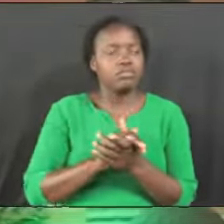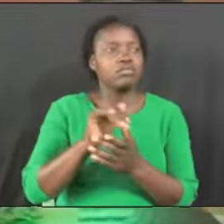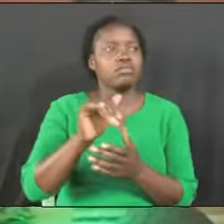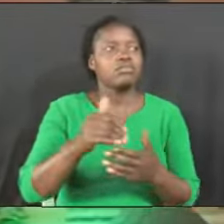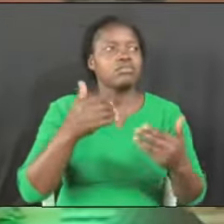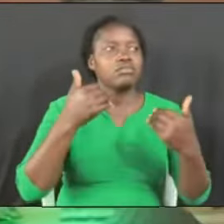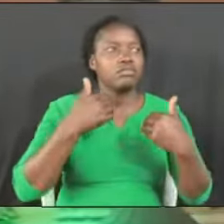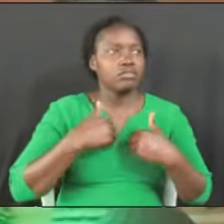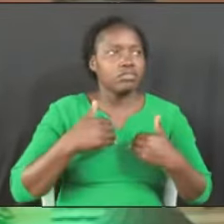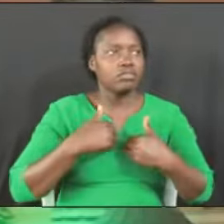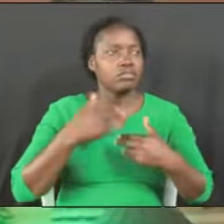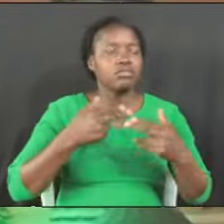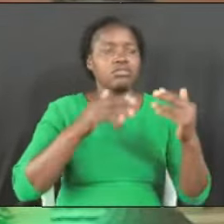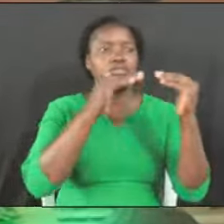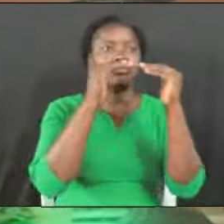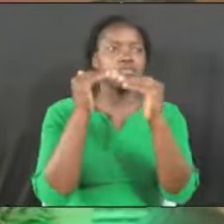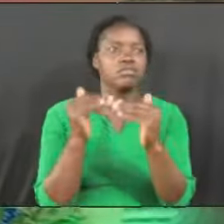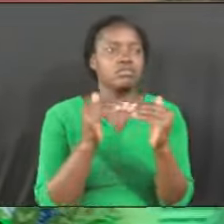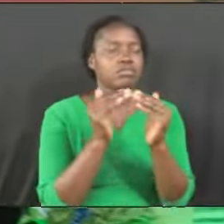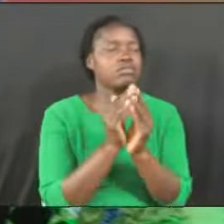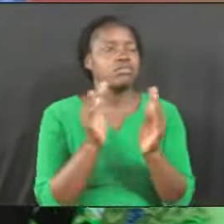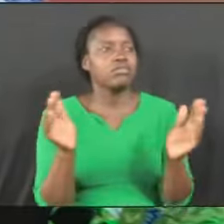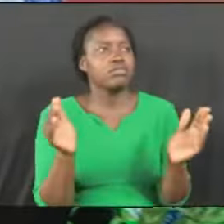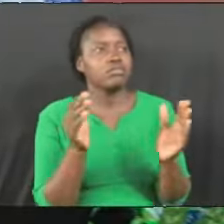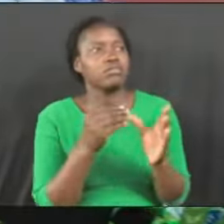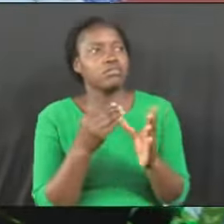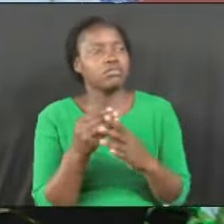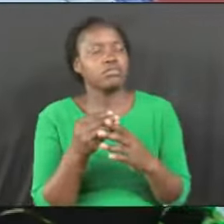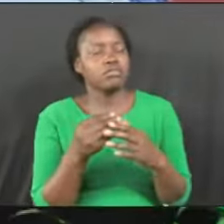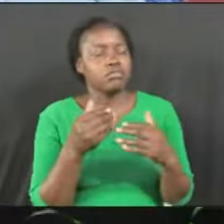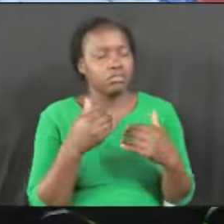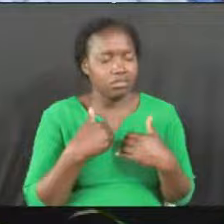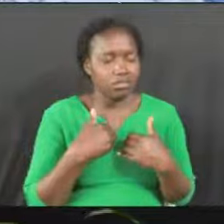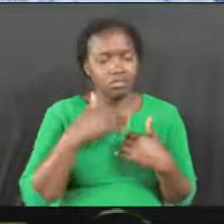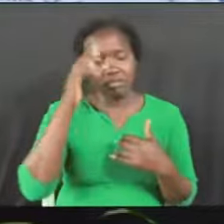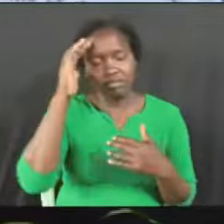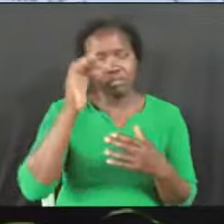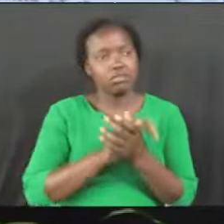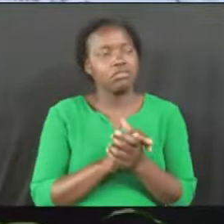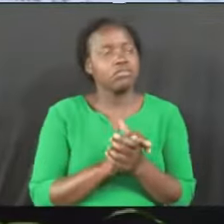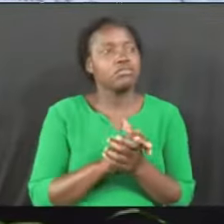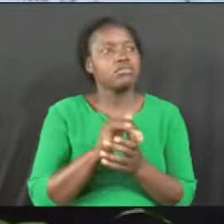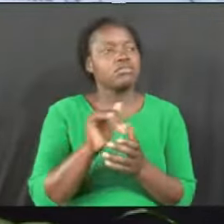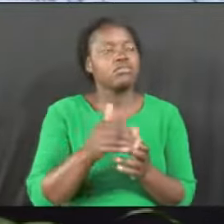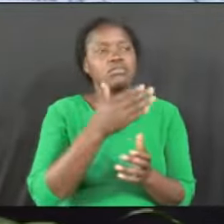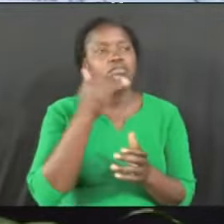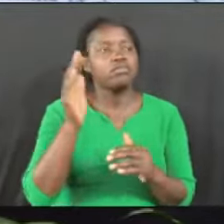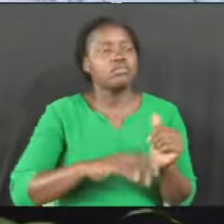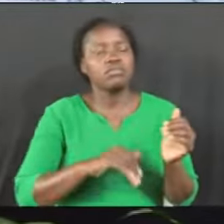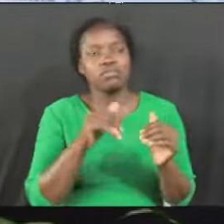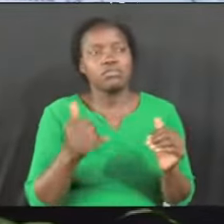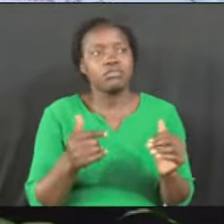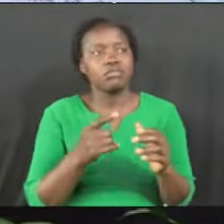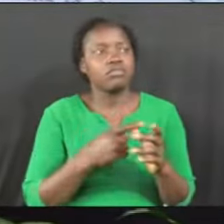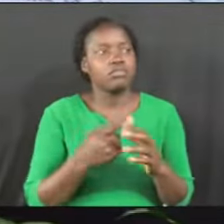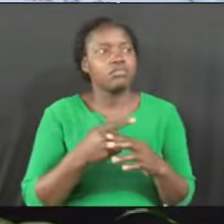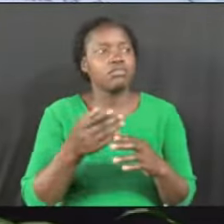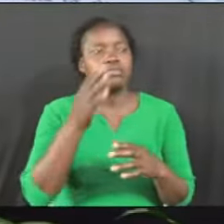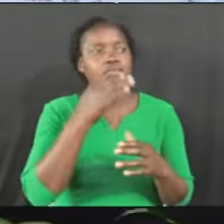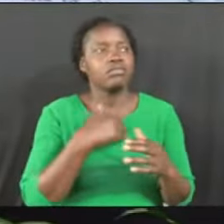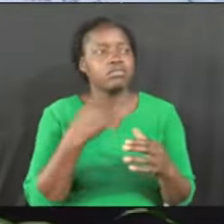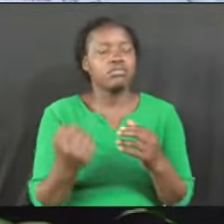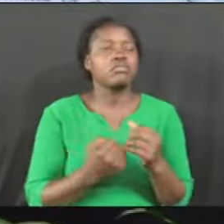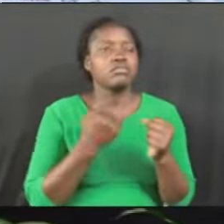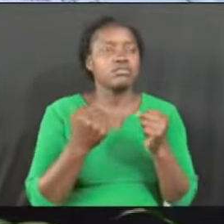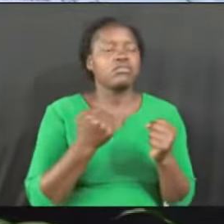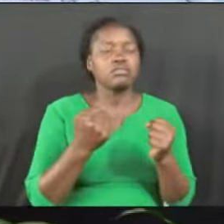a high level of greatness, or I believe that I'm better than others, then God has the power to